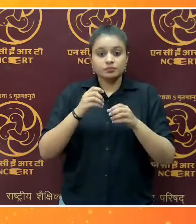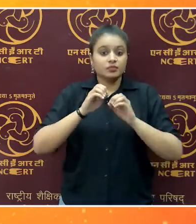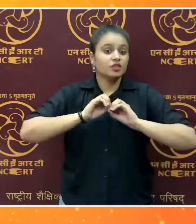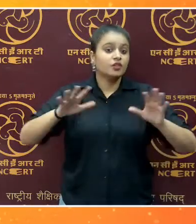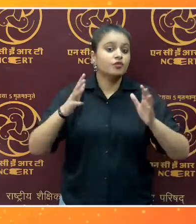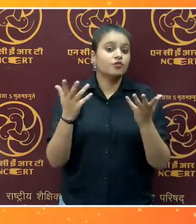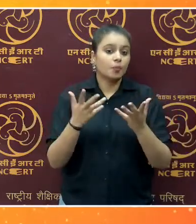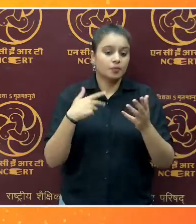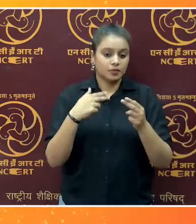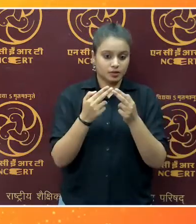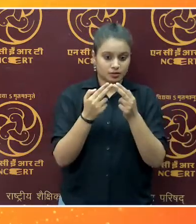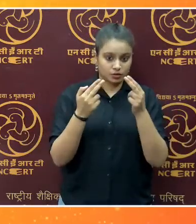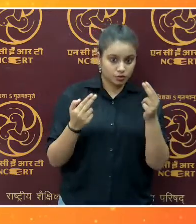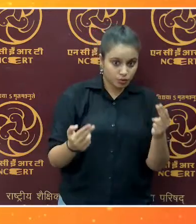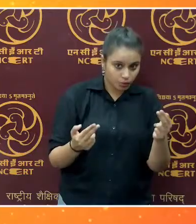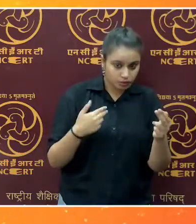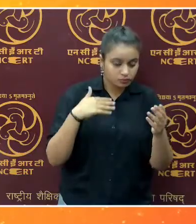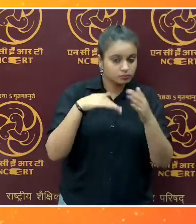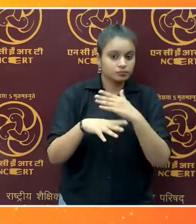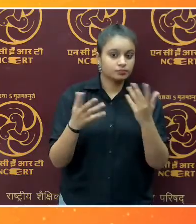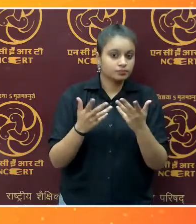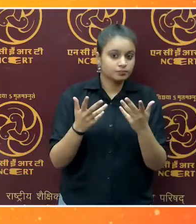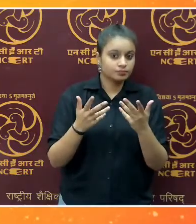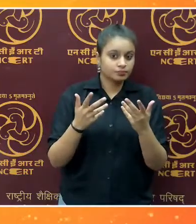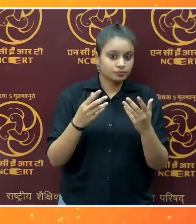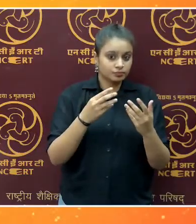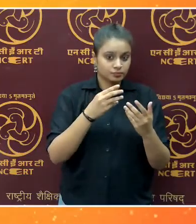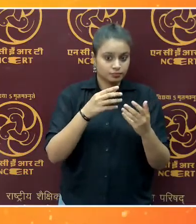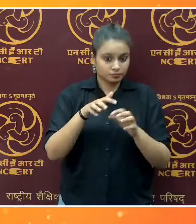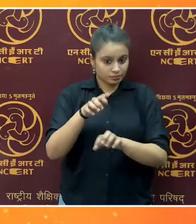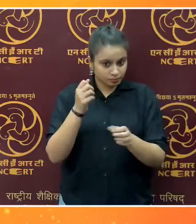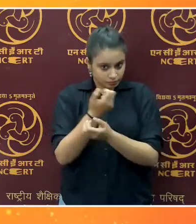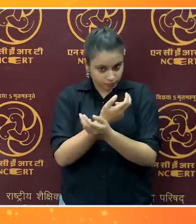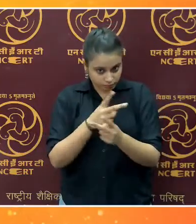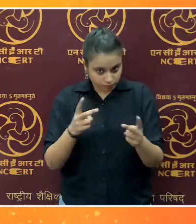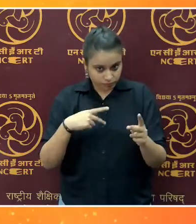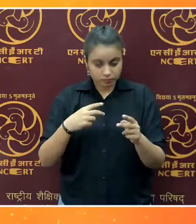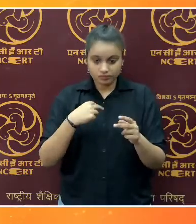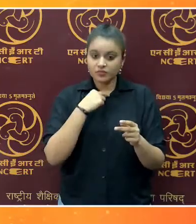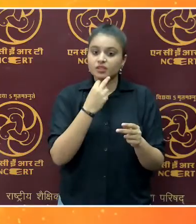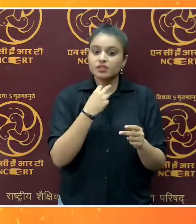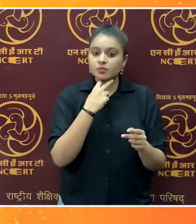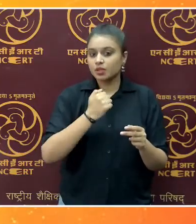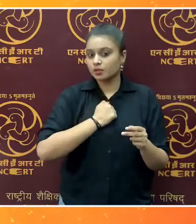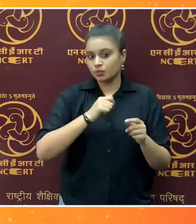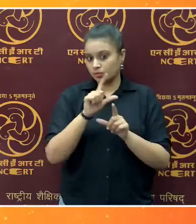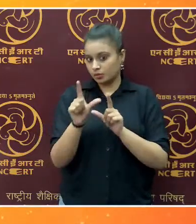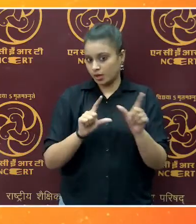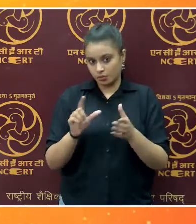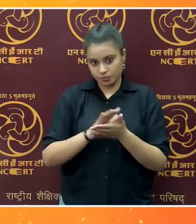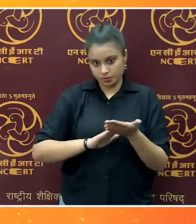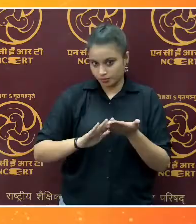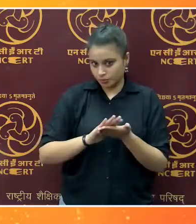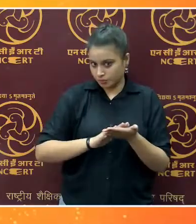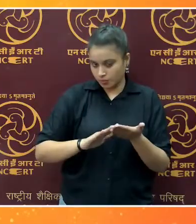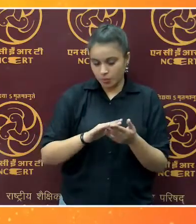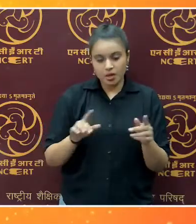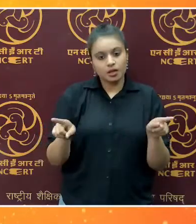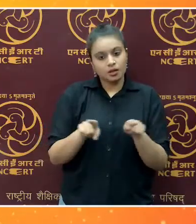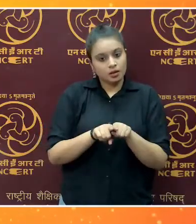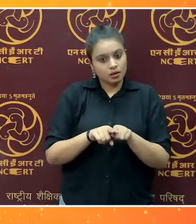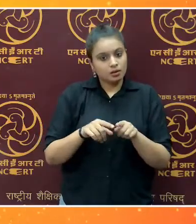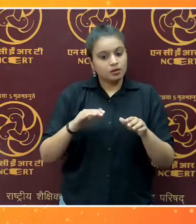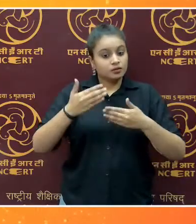this story is that animals, though they do not speak our language, and they seem to have